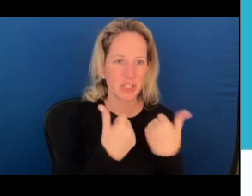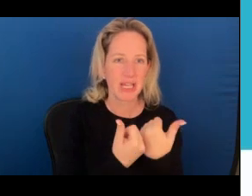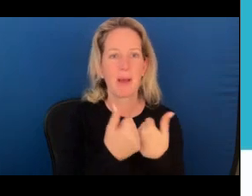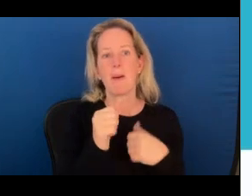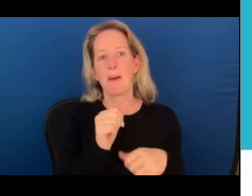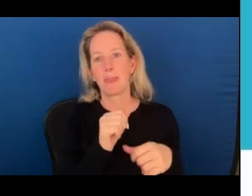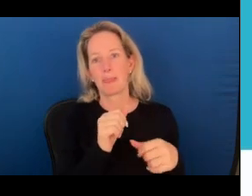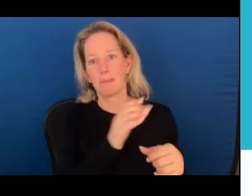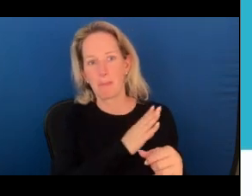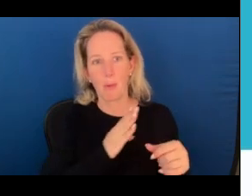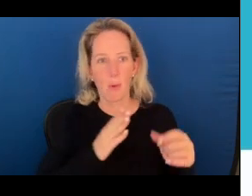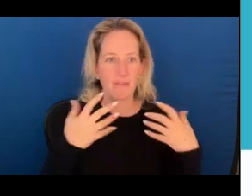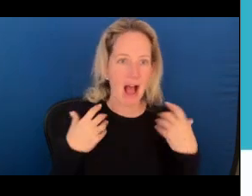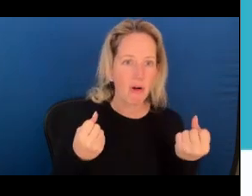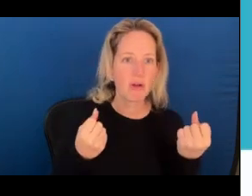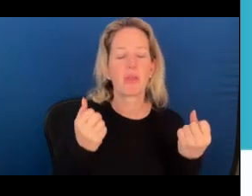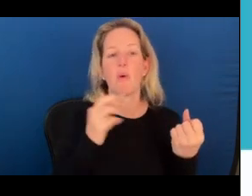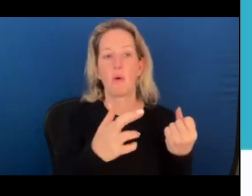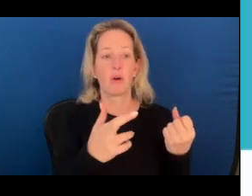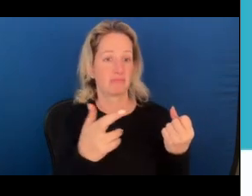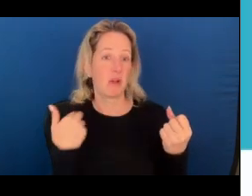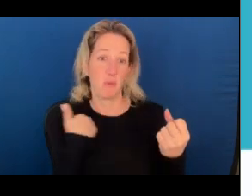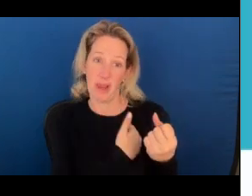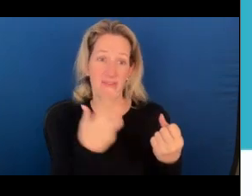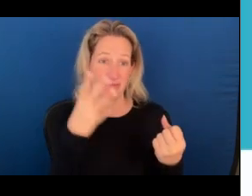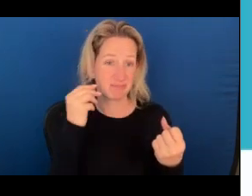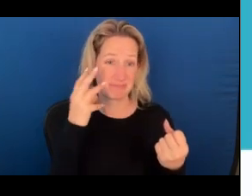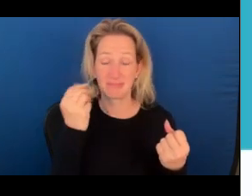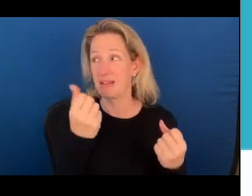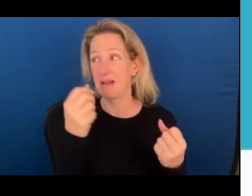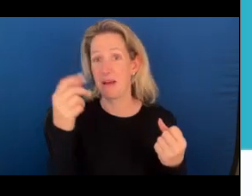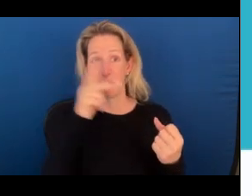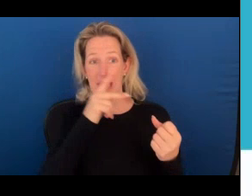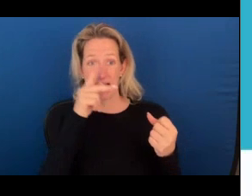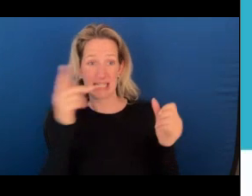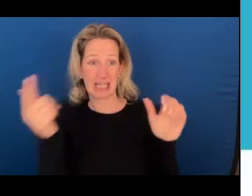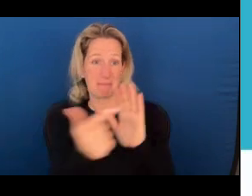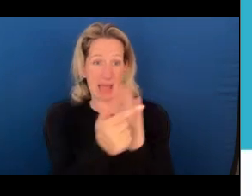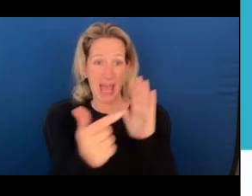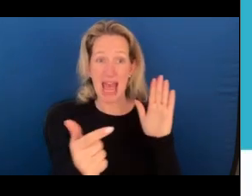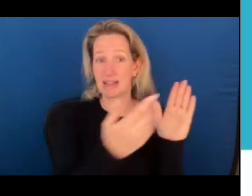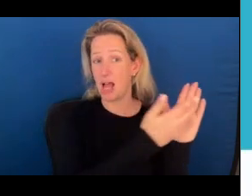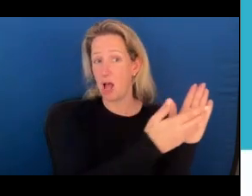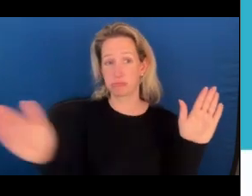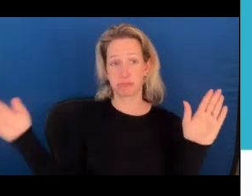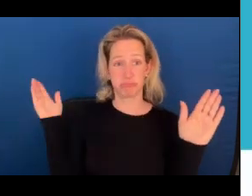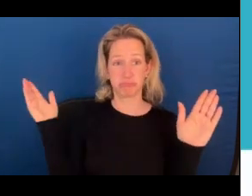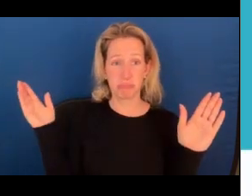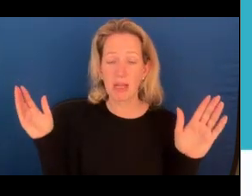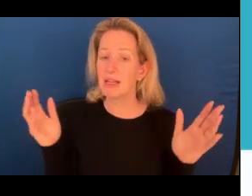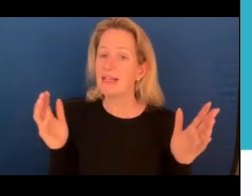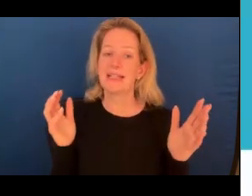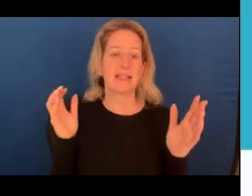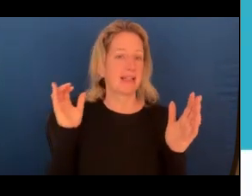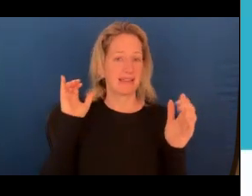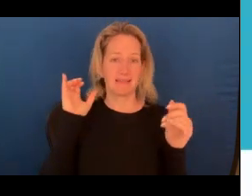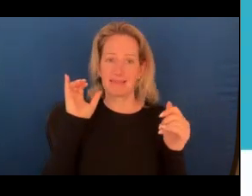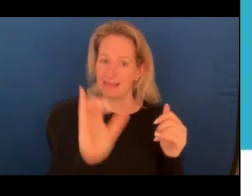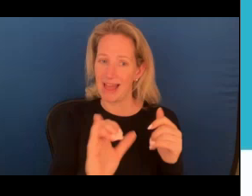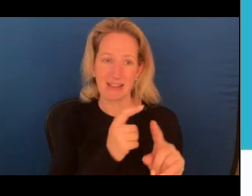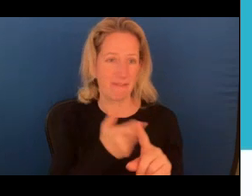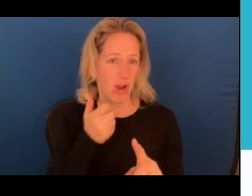sweeping bans for plastic go through the Cape and Islands that, quite frankly, are draconian. They came from